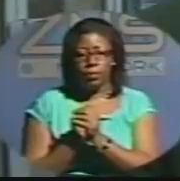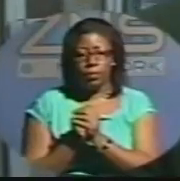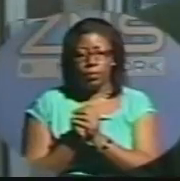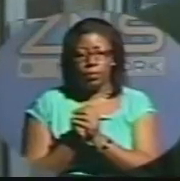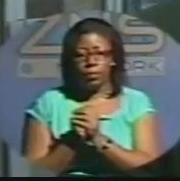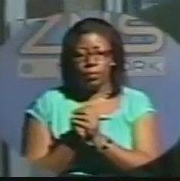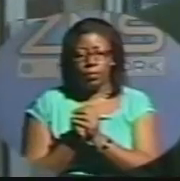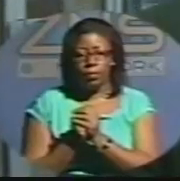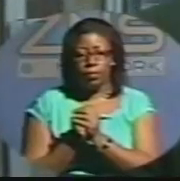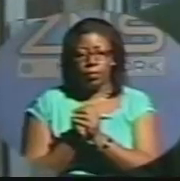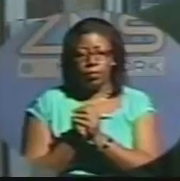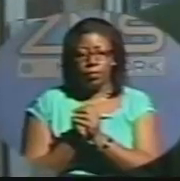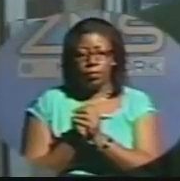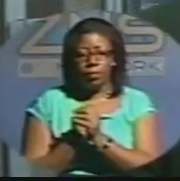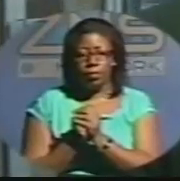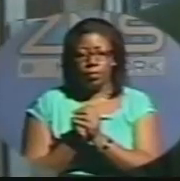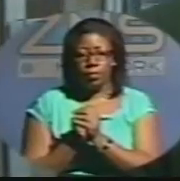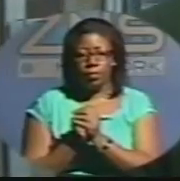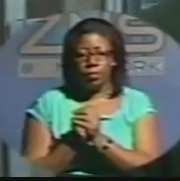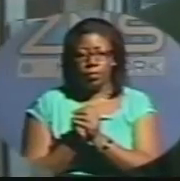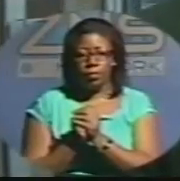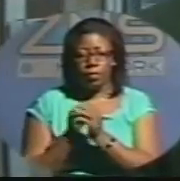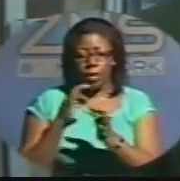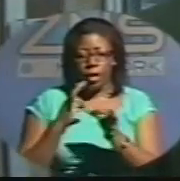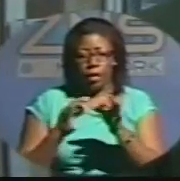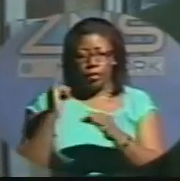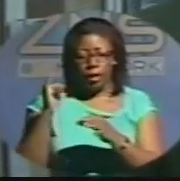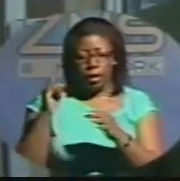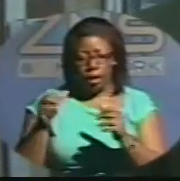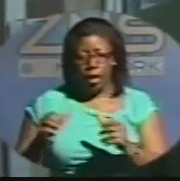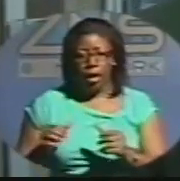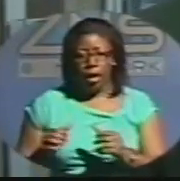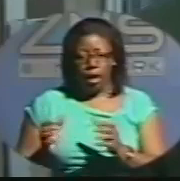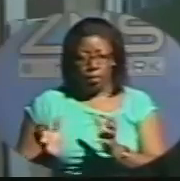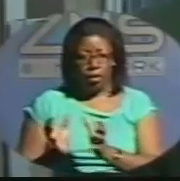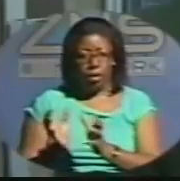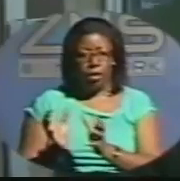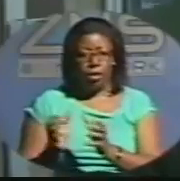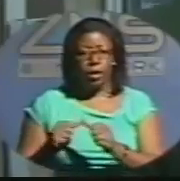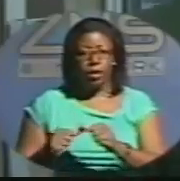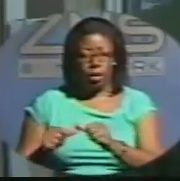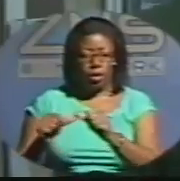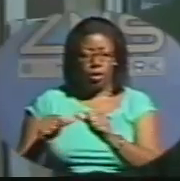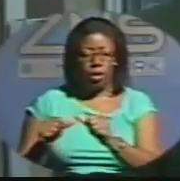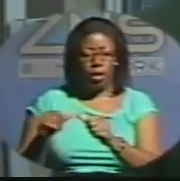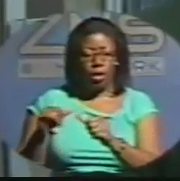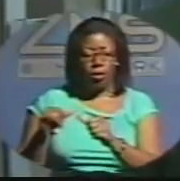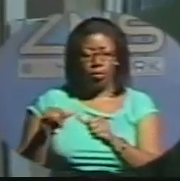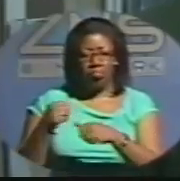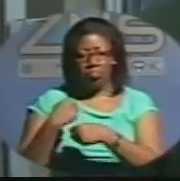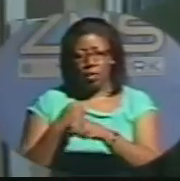had he continued, I think he would have really made an impact